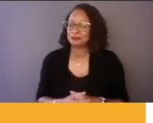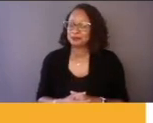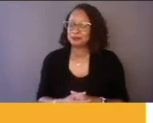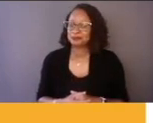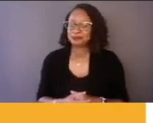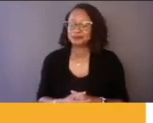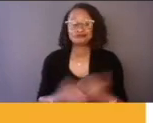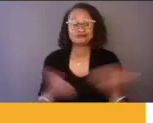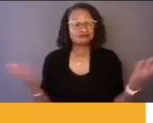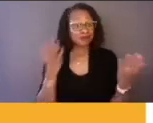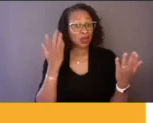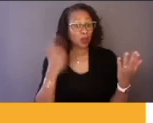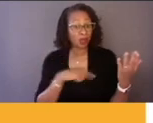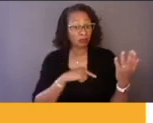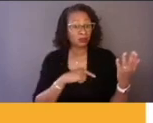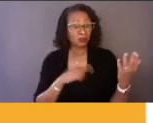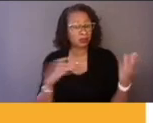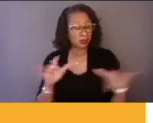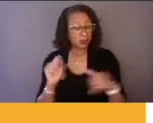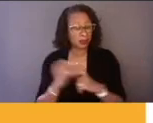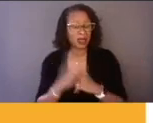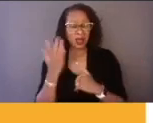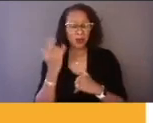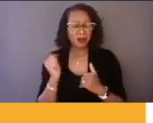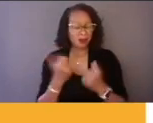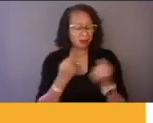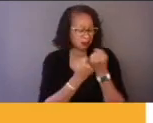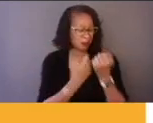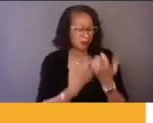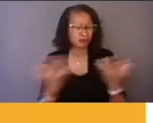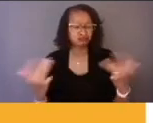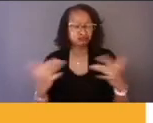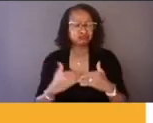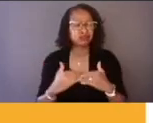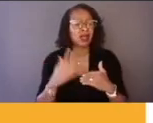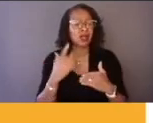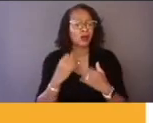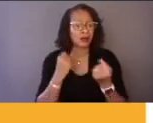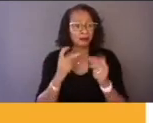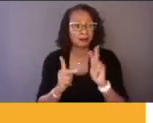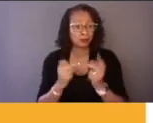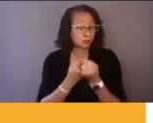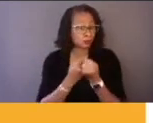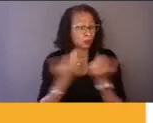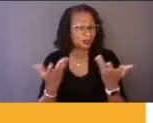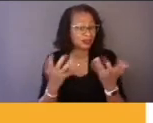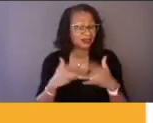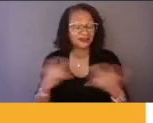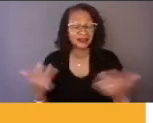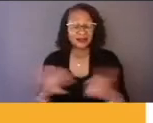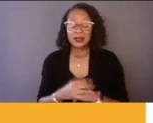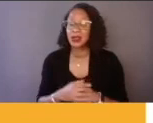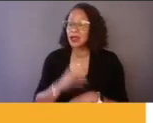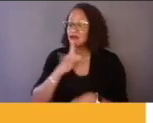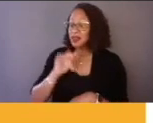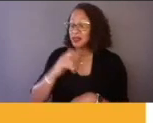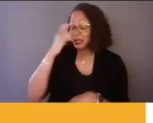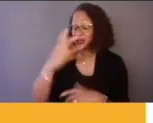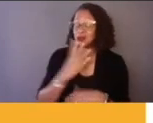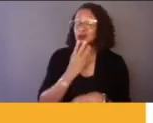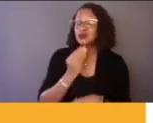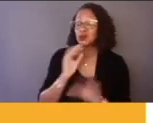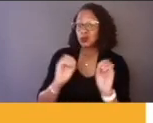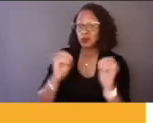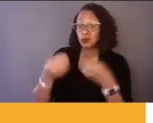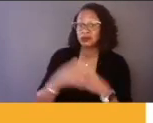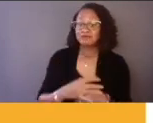So why are we doing this? And why did all these sponsors come together? And why did our funders fund? Really, it's because Jewish organizations